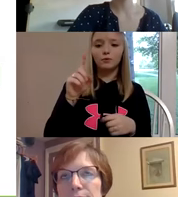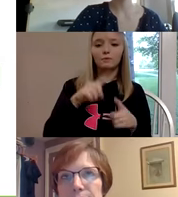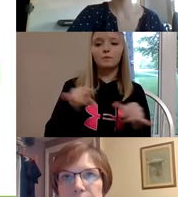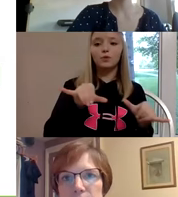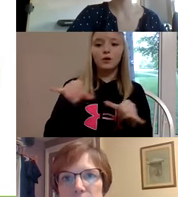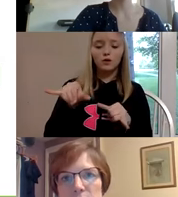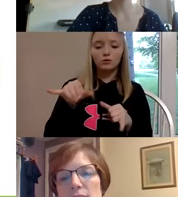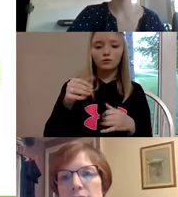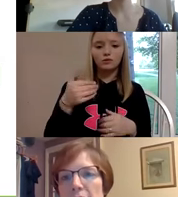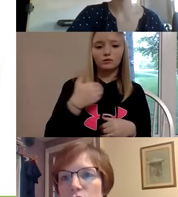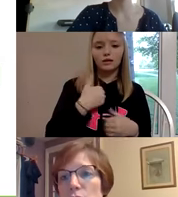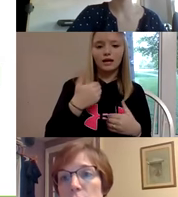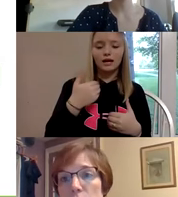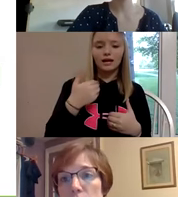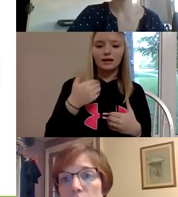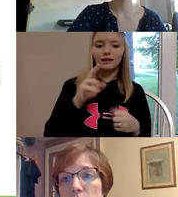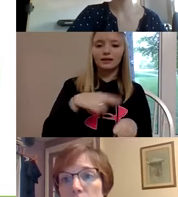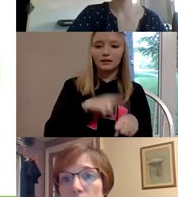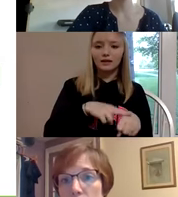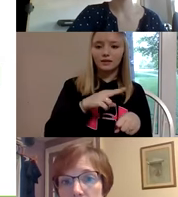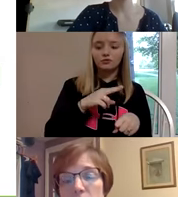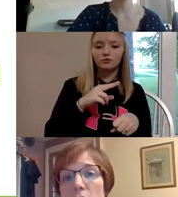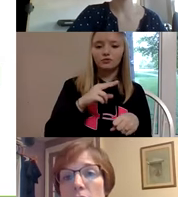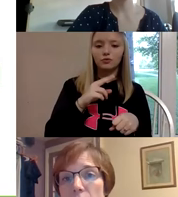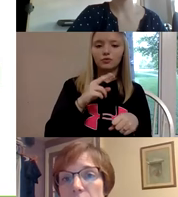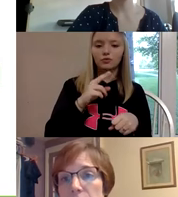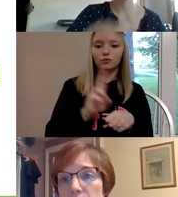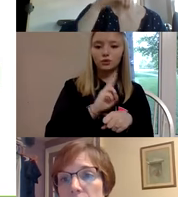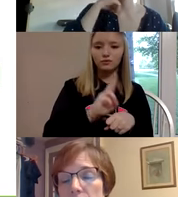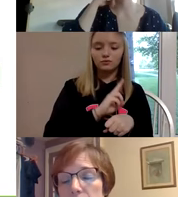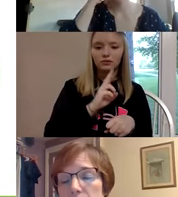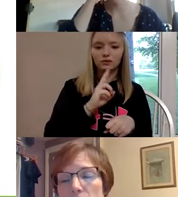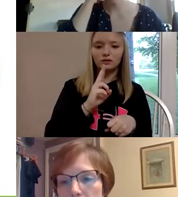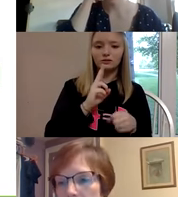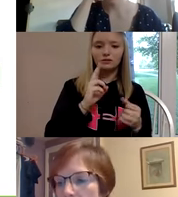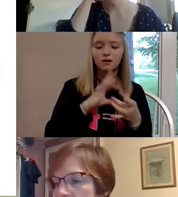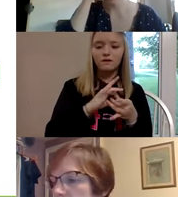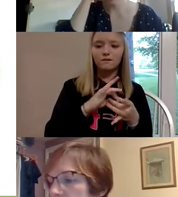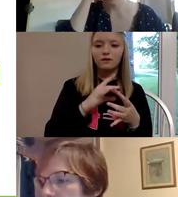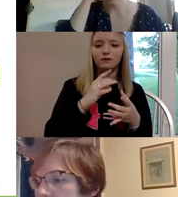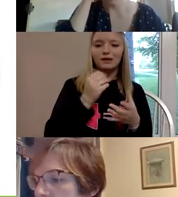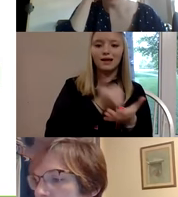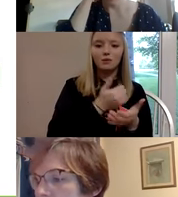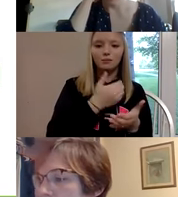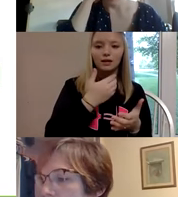had the natural uses of helping our systems.